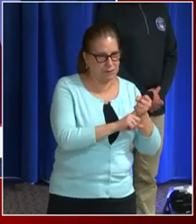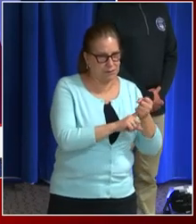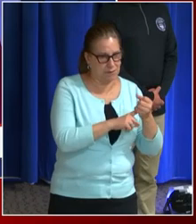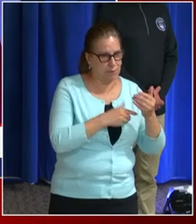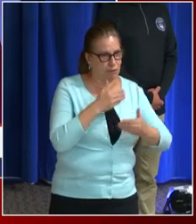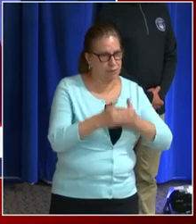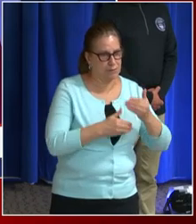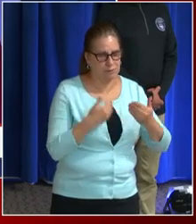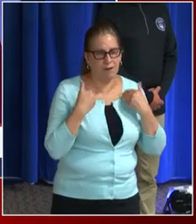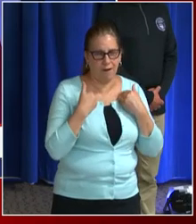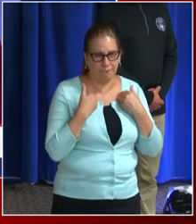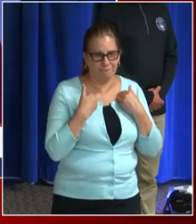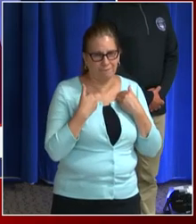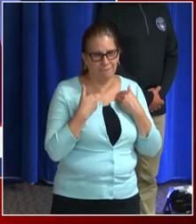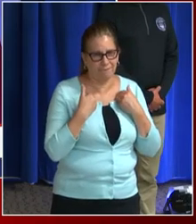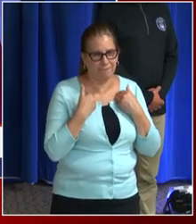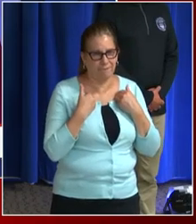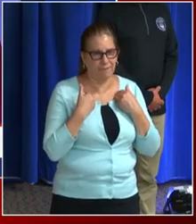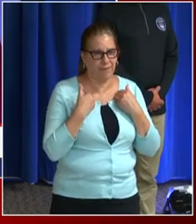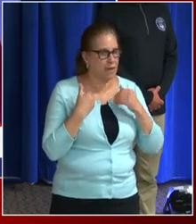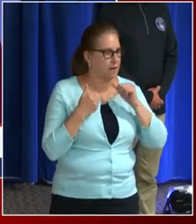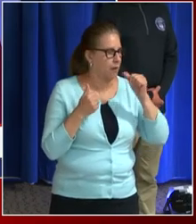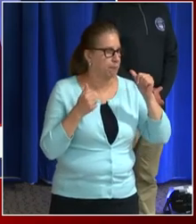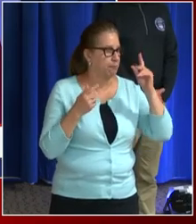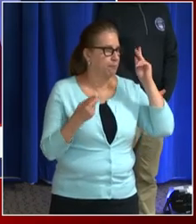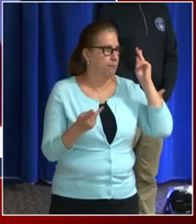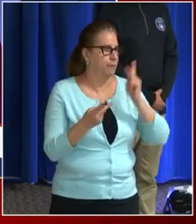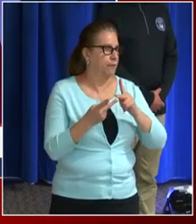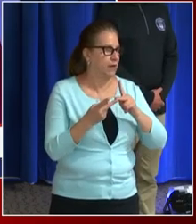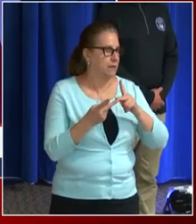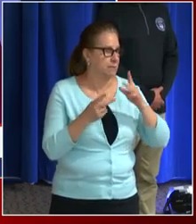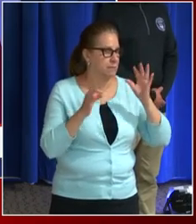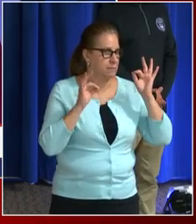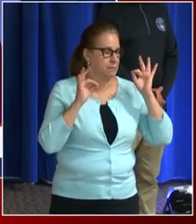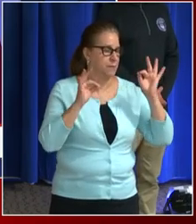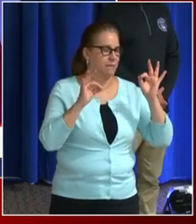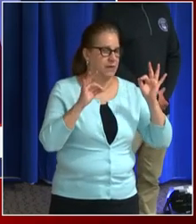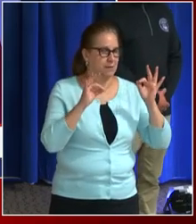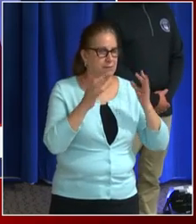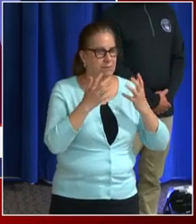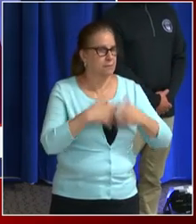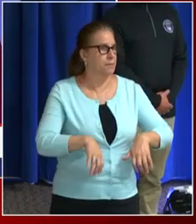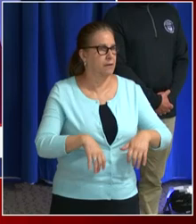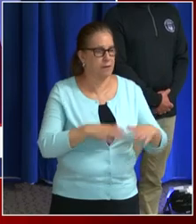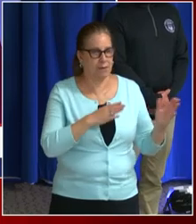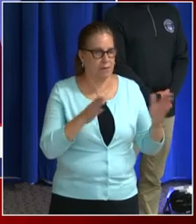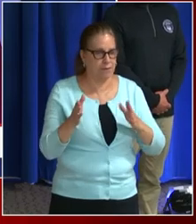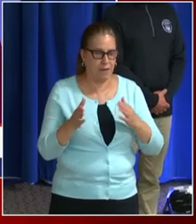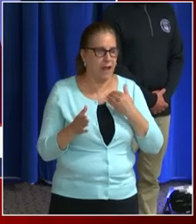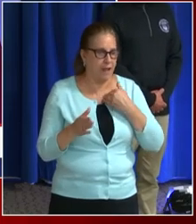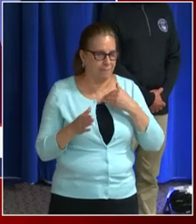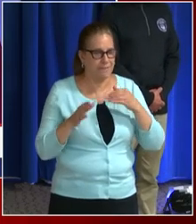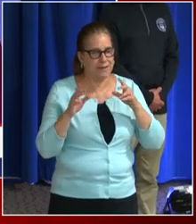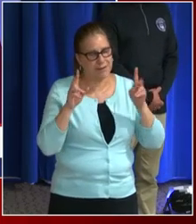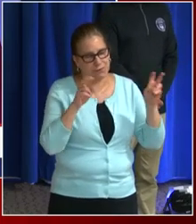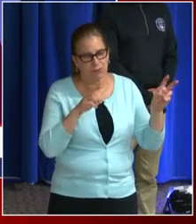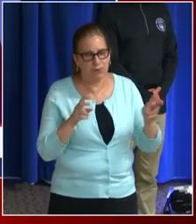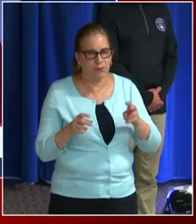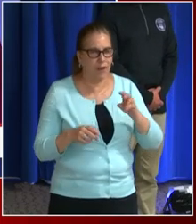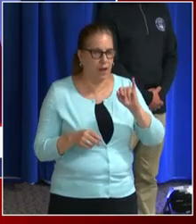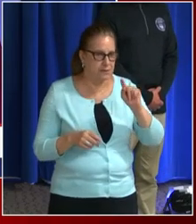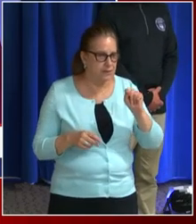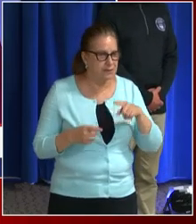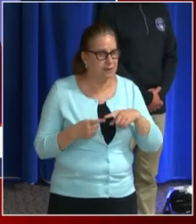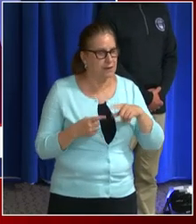never goes as well as planned because there are IT issues and the like that you have to deal with. There's logistical issues